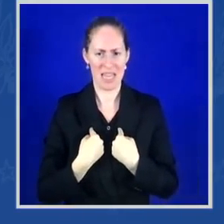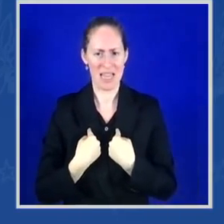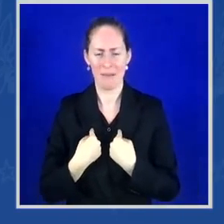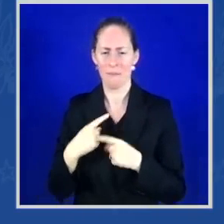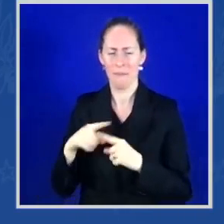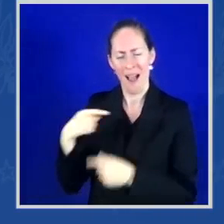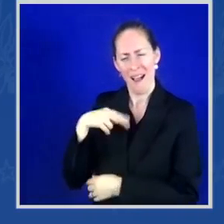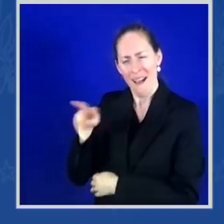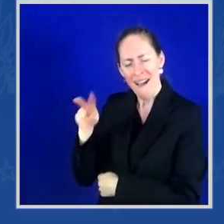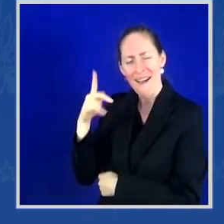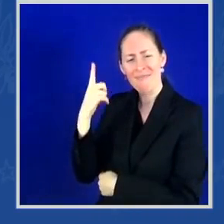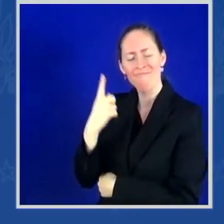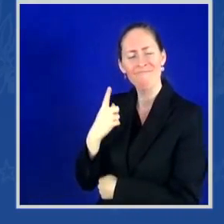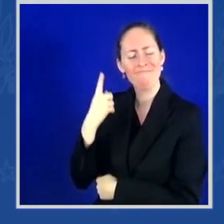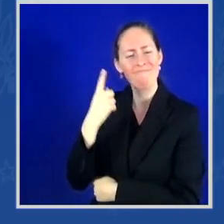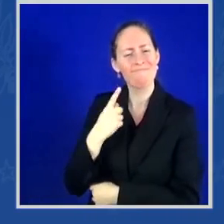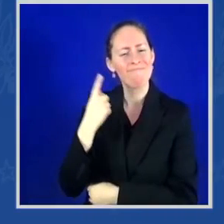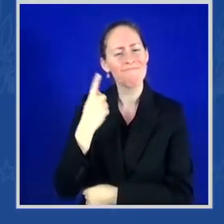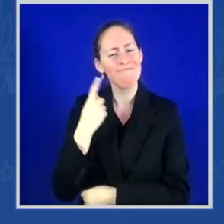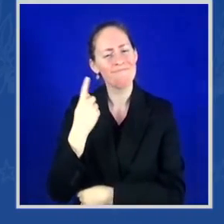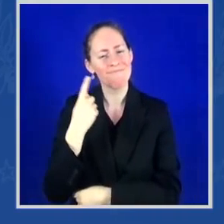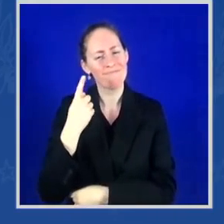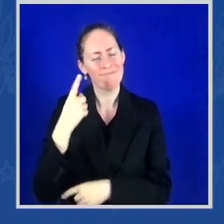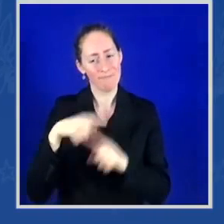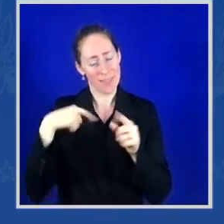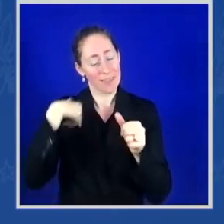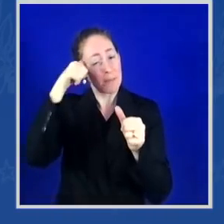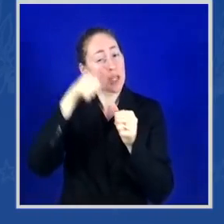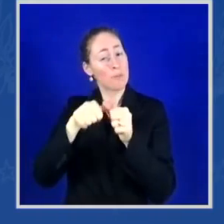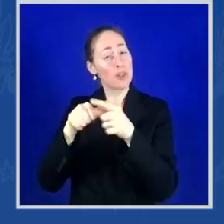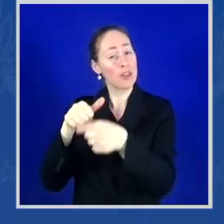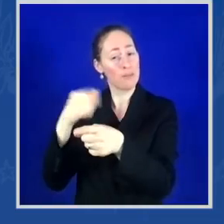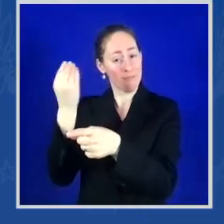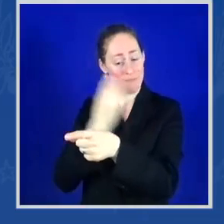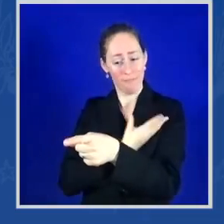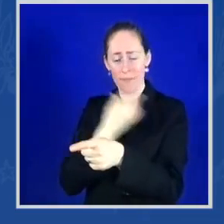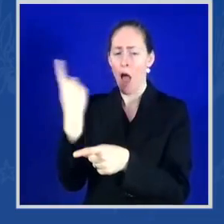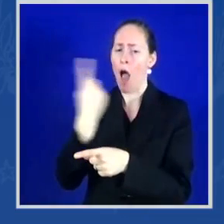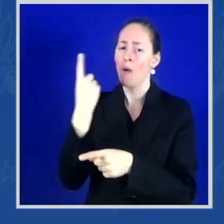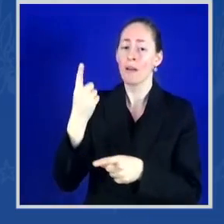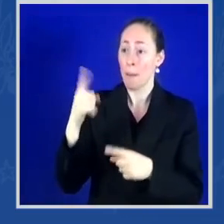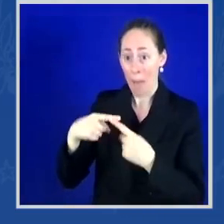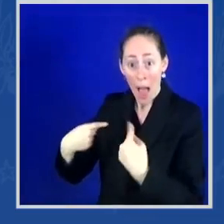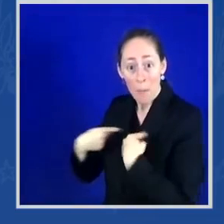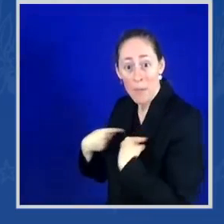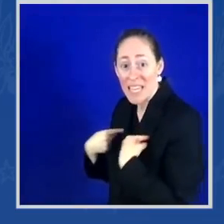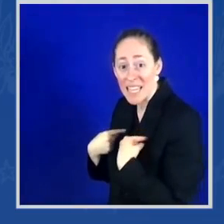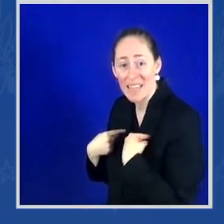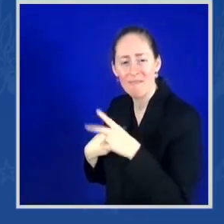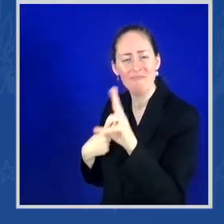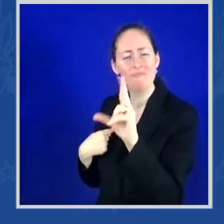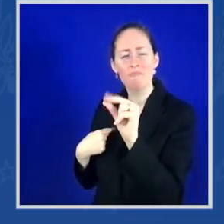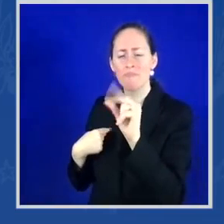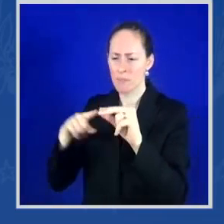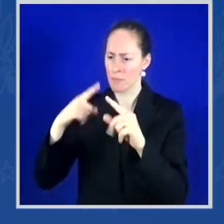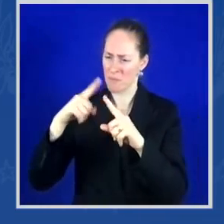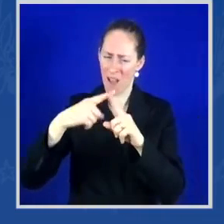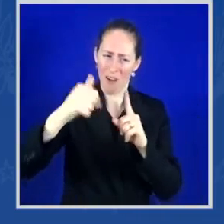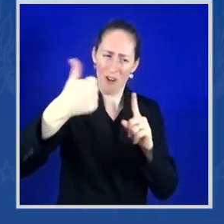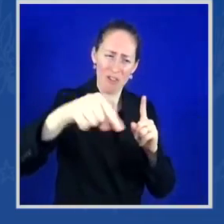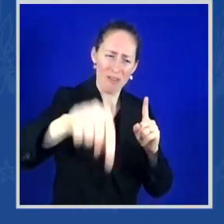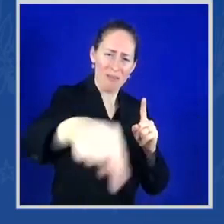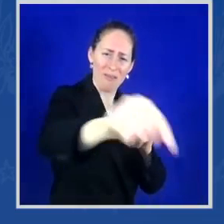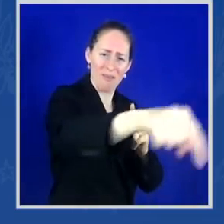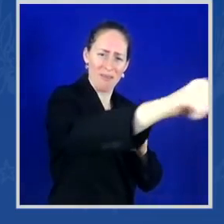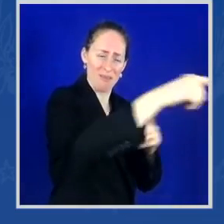me. It's Memorial Day. You should be over at the bridge." And you know, if he were here,